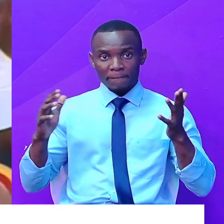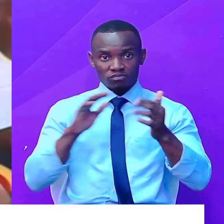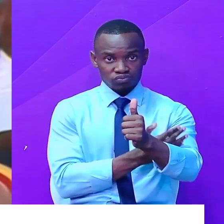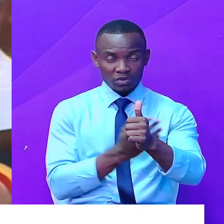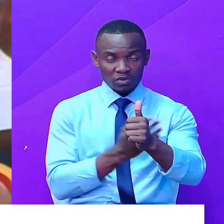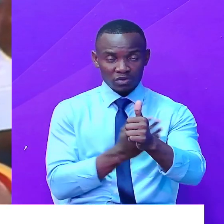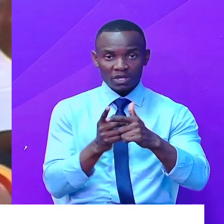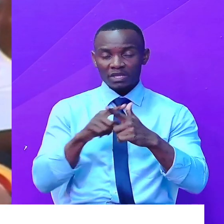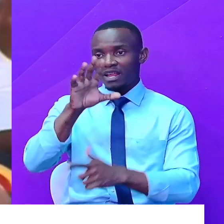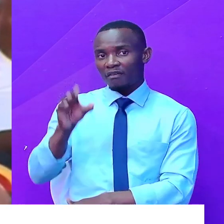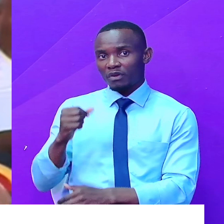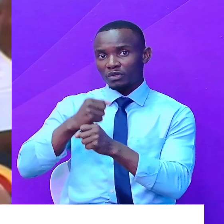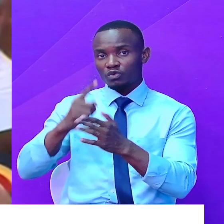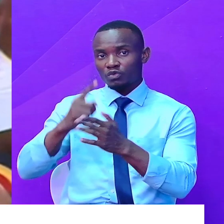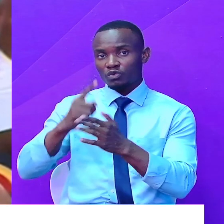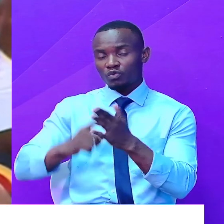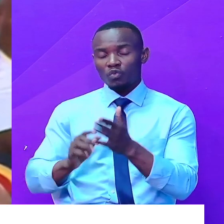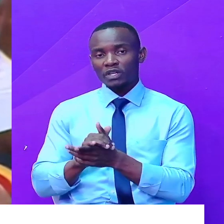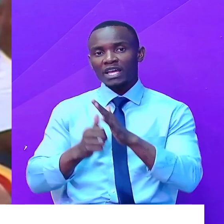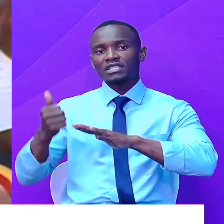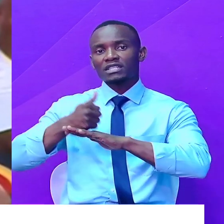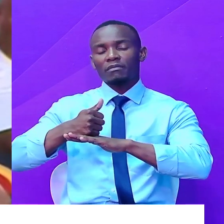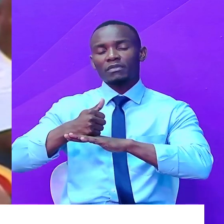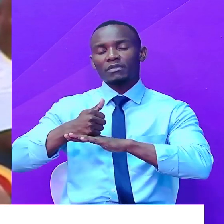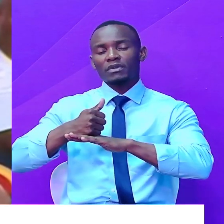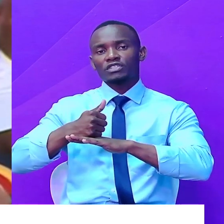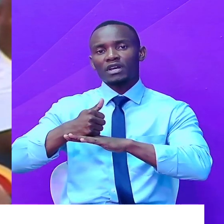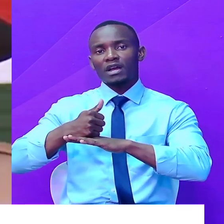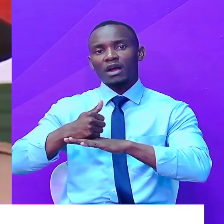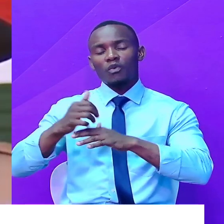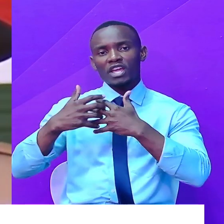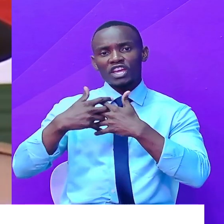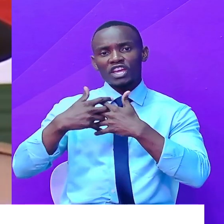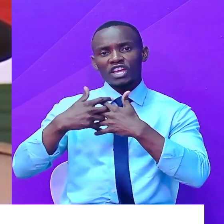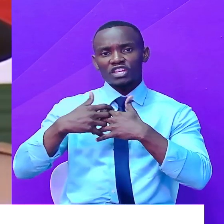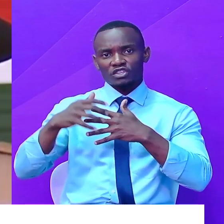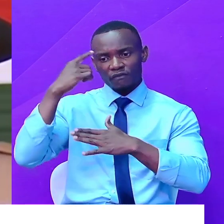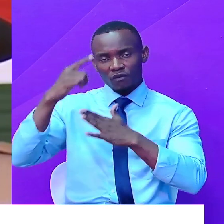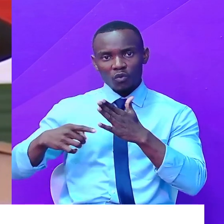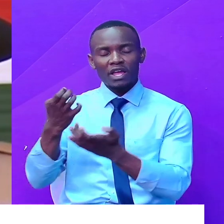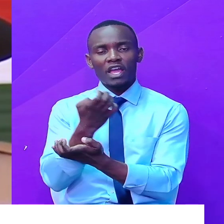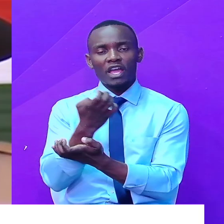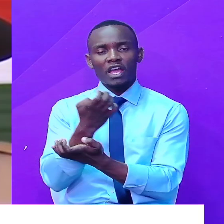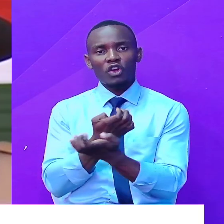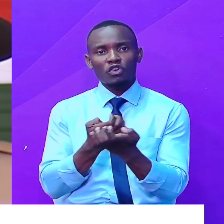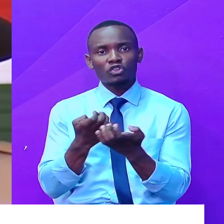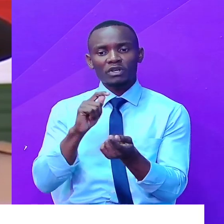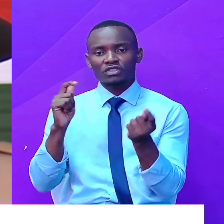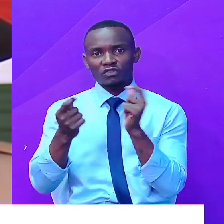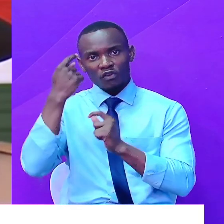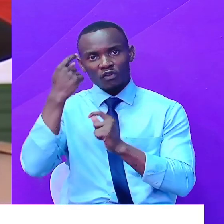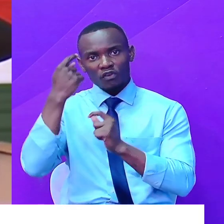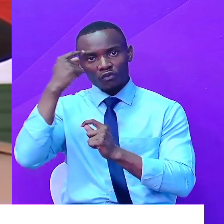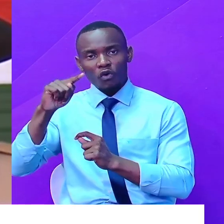her development, the engine for her economic transformation, and foster technological